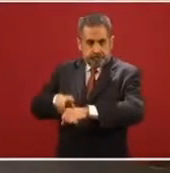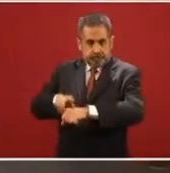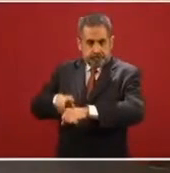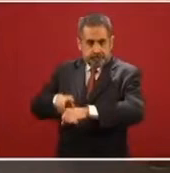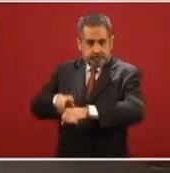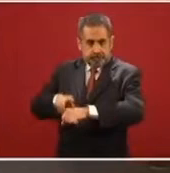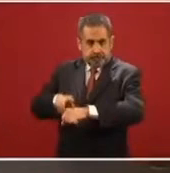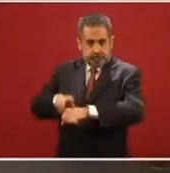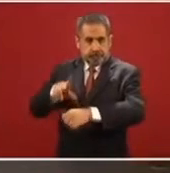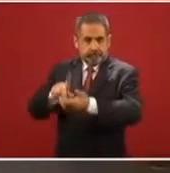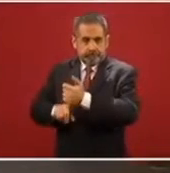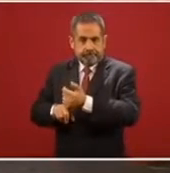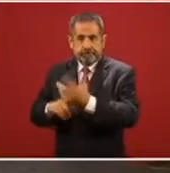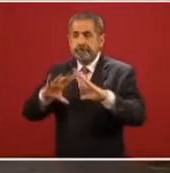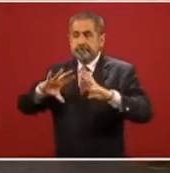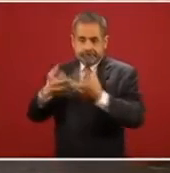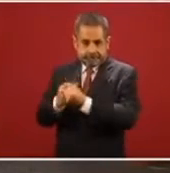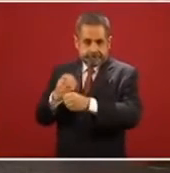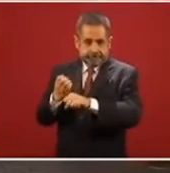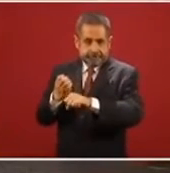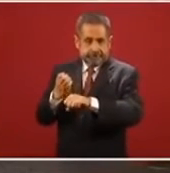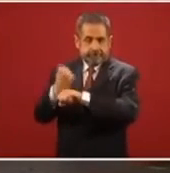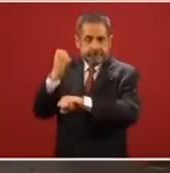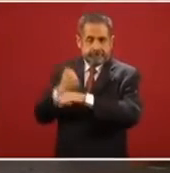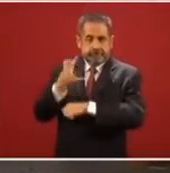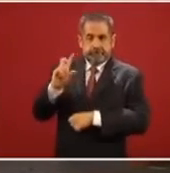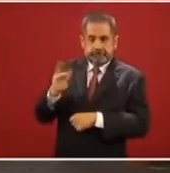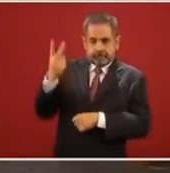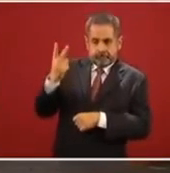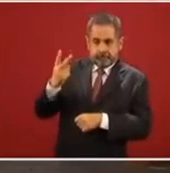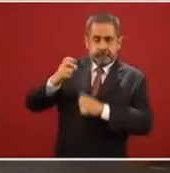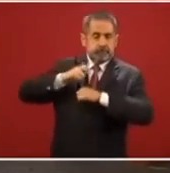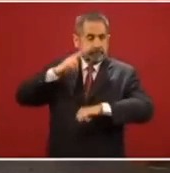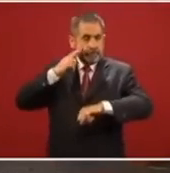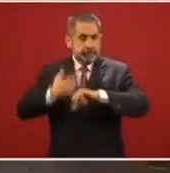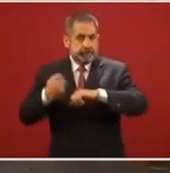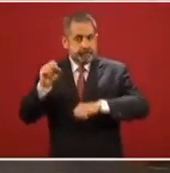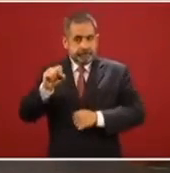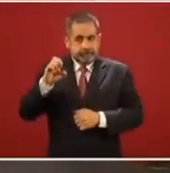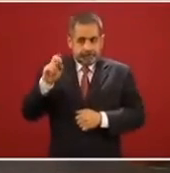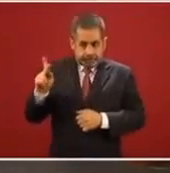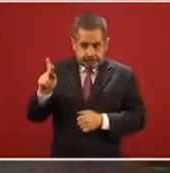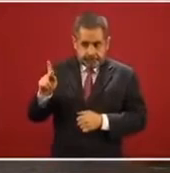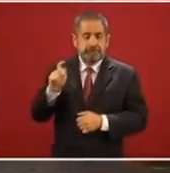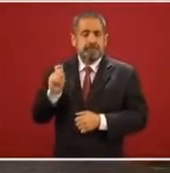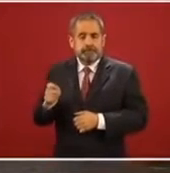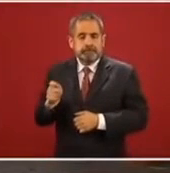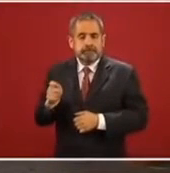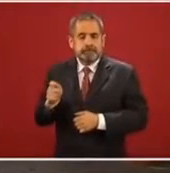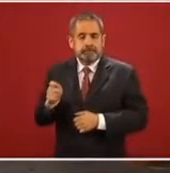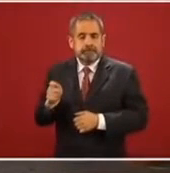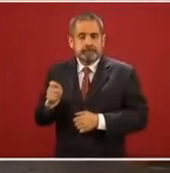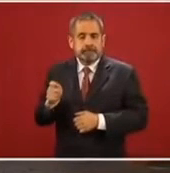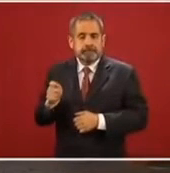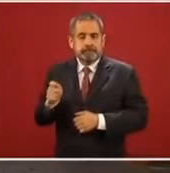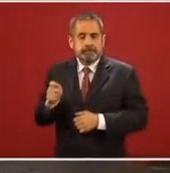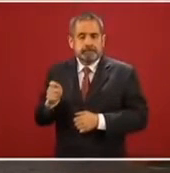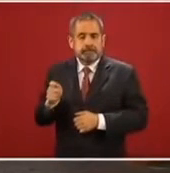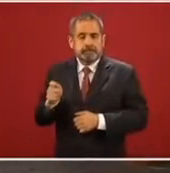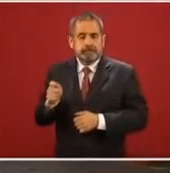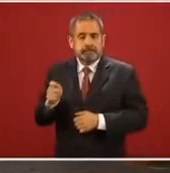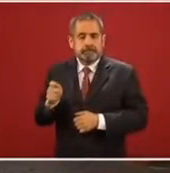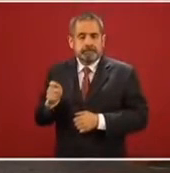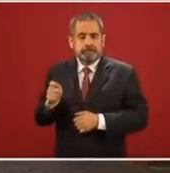organizations of education, convocado por el secretario de Educación Pública y en el que participamos which has